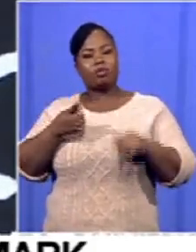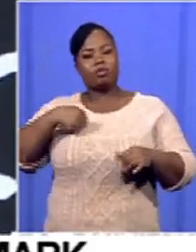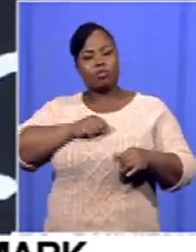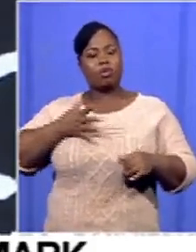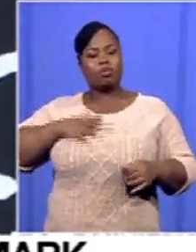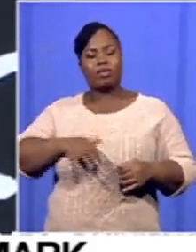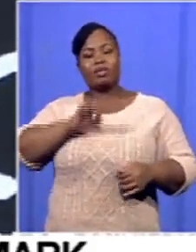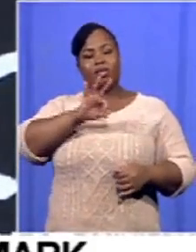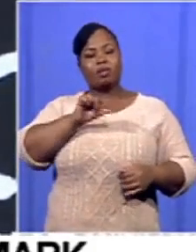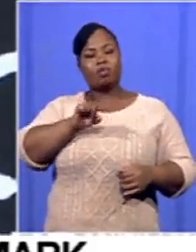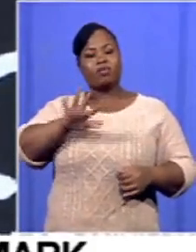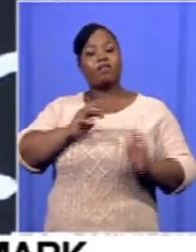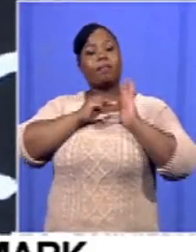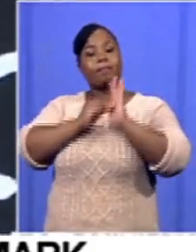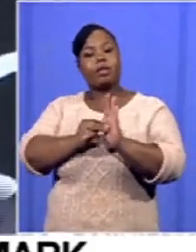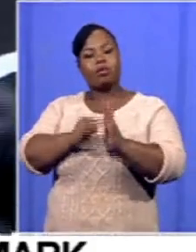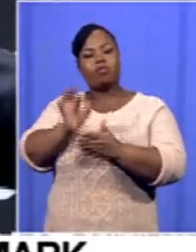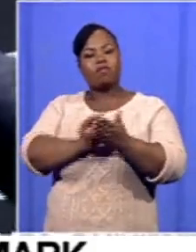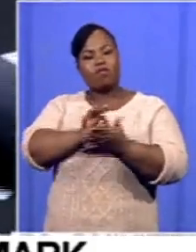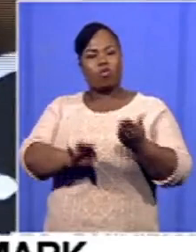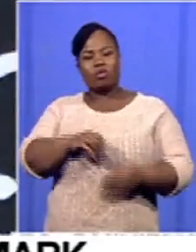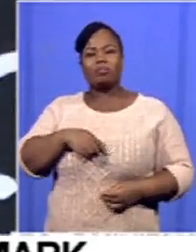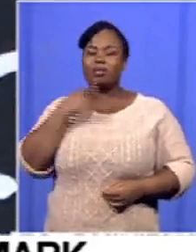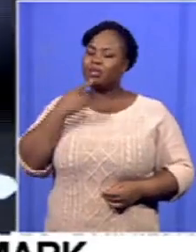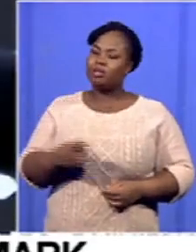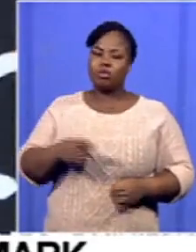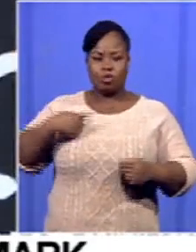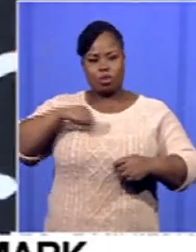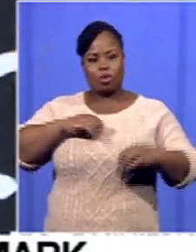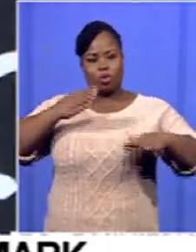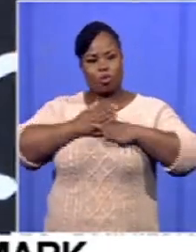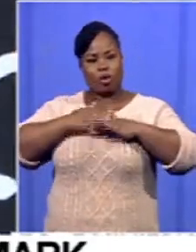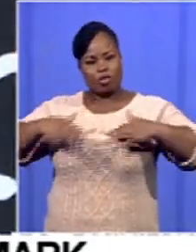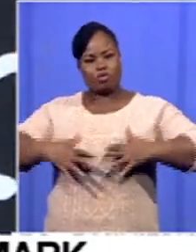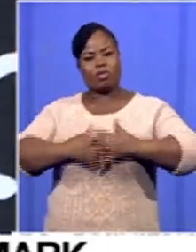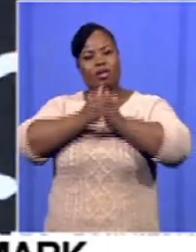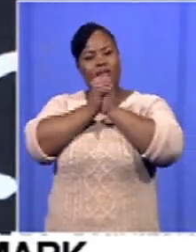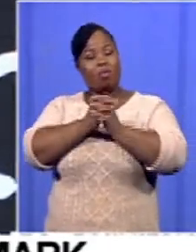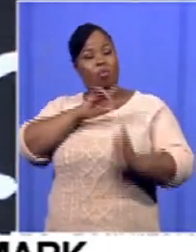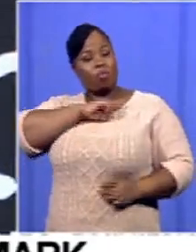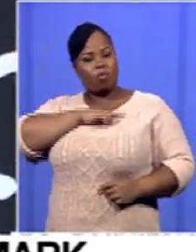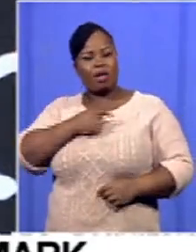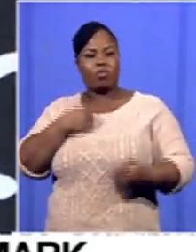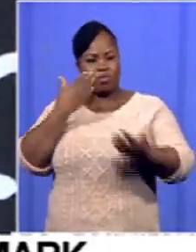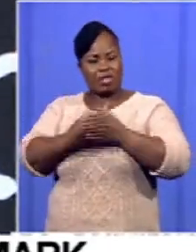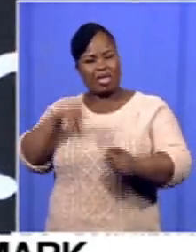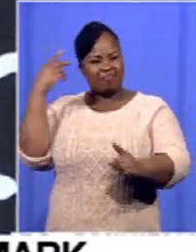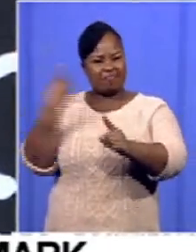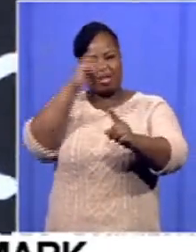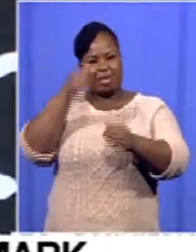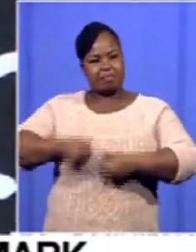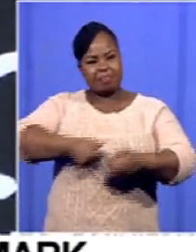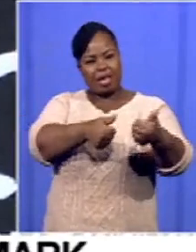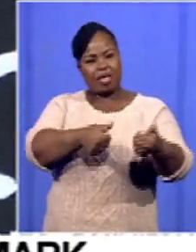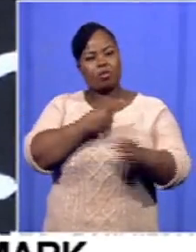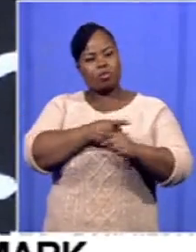million votes, and I'm here to tell you, or they are going to work together as an umbrella so that Rico Kenya Chupa and